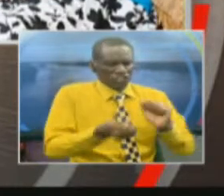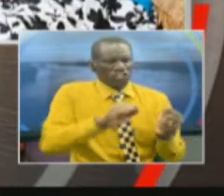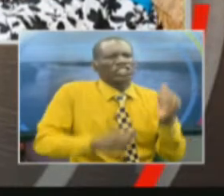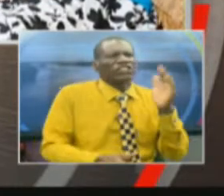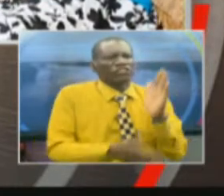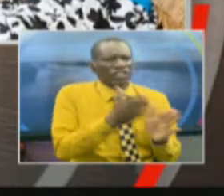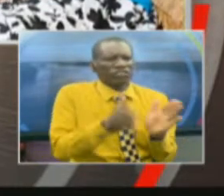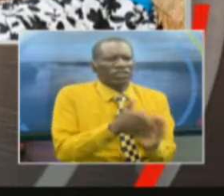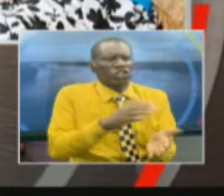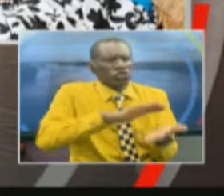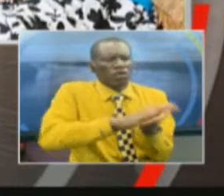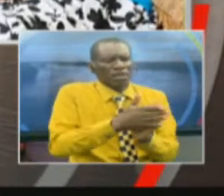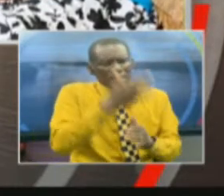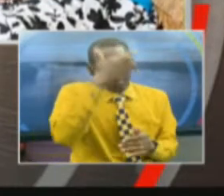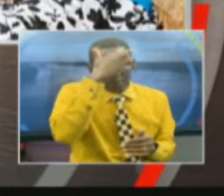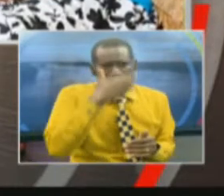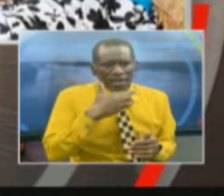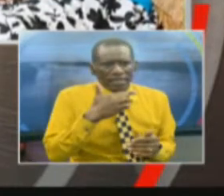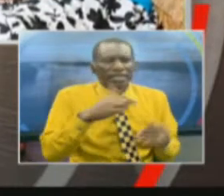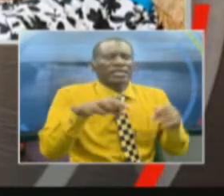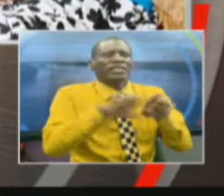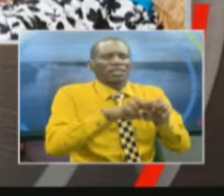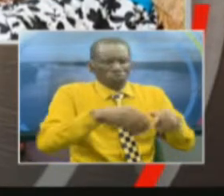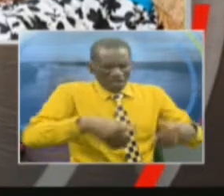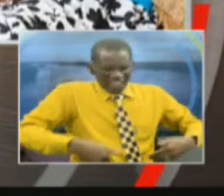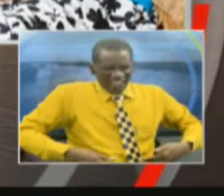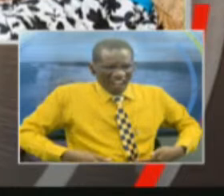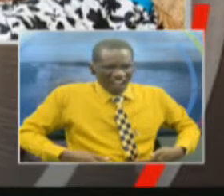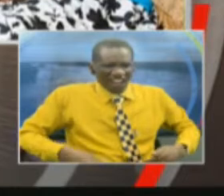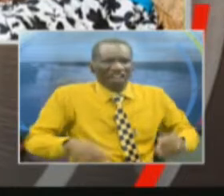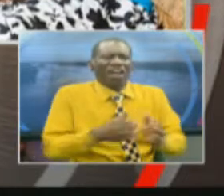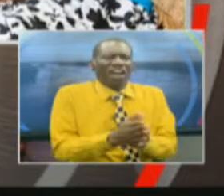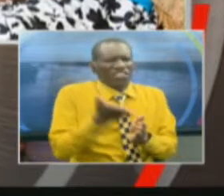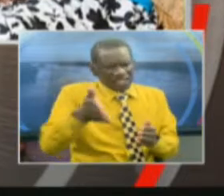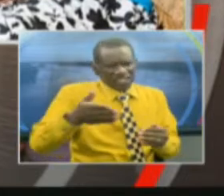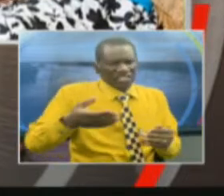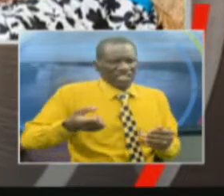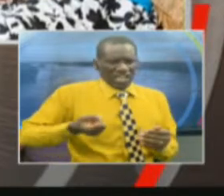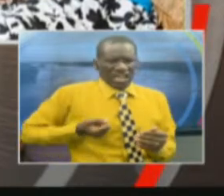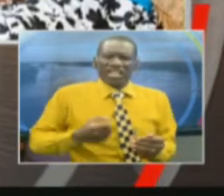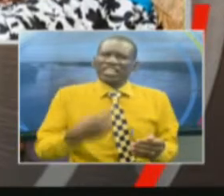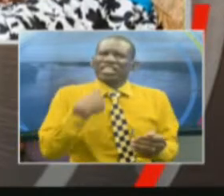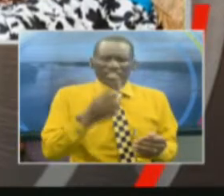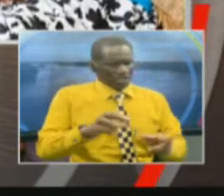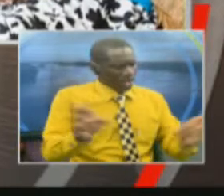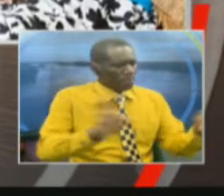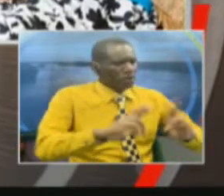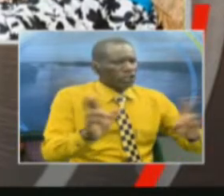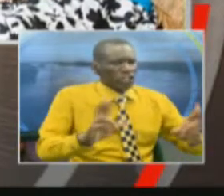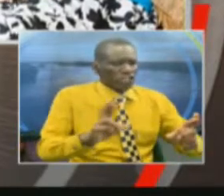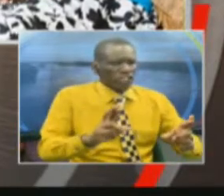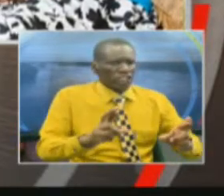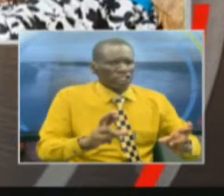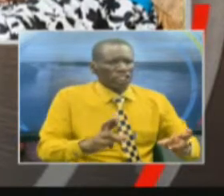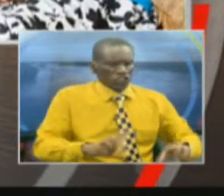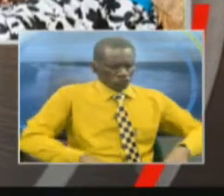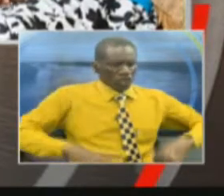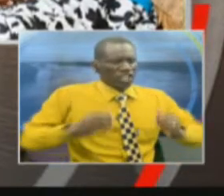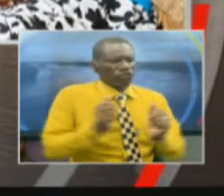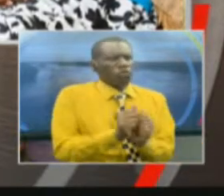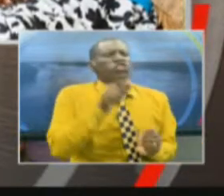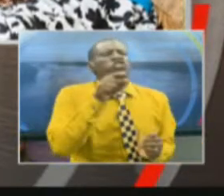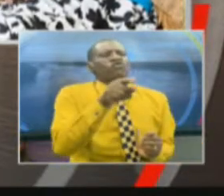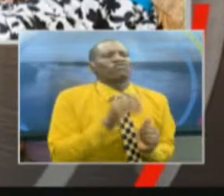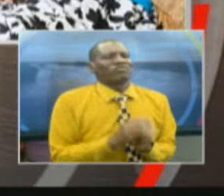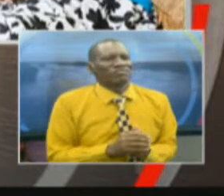You're losing your sight. You're still young. And here's a lady who's saying, I am willing to walk this life with